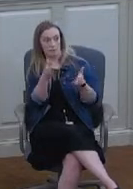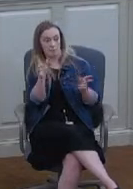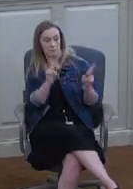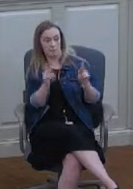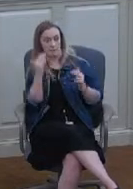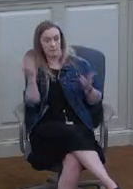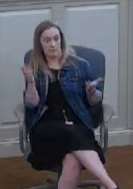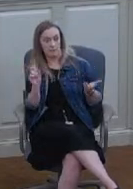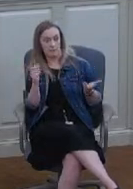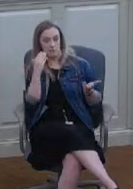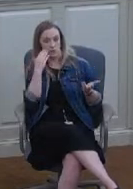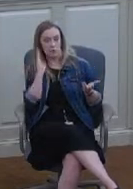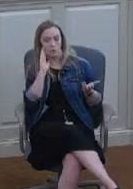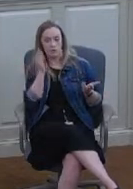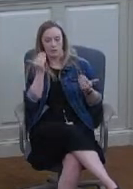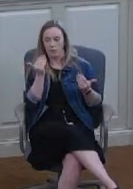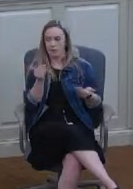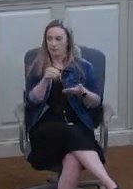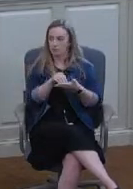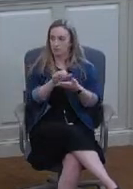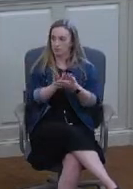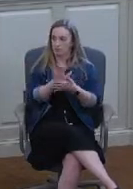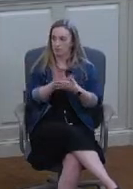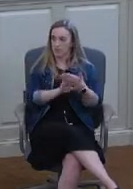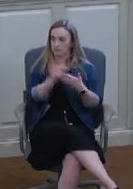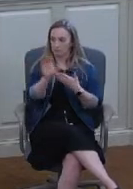and calendar those items. That would be my recommendation.